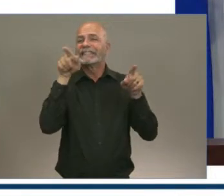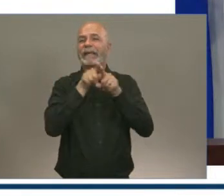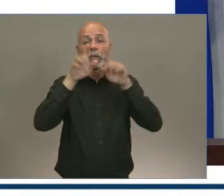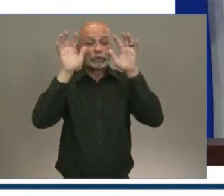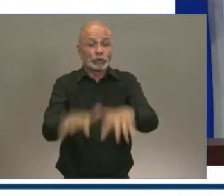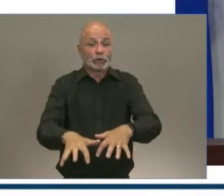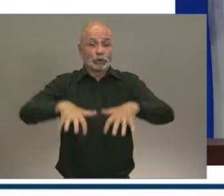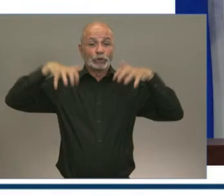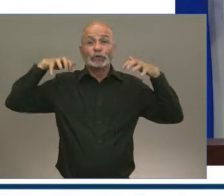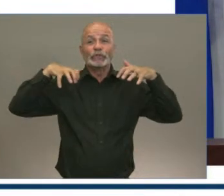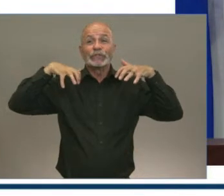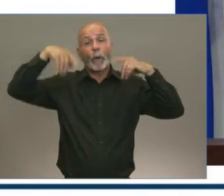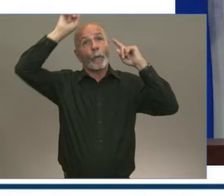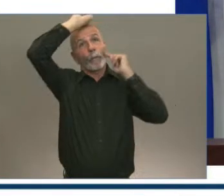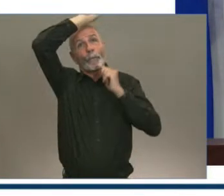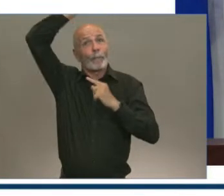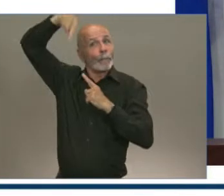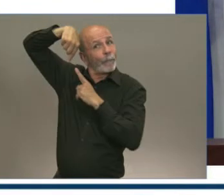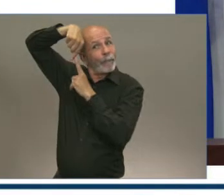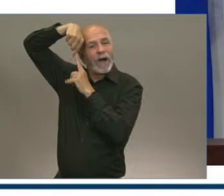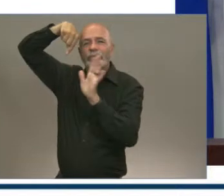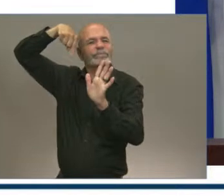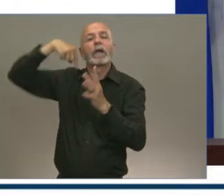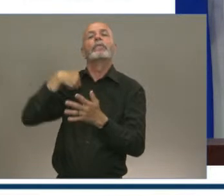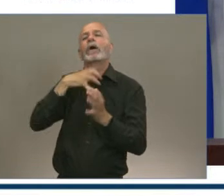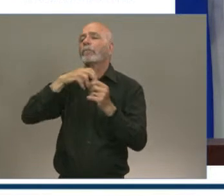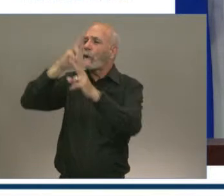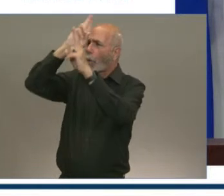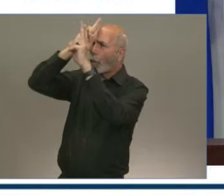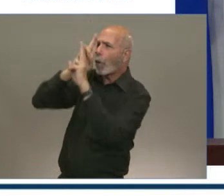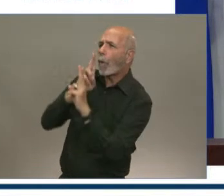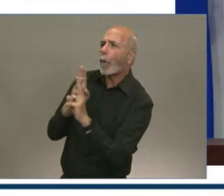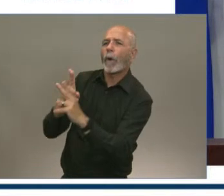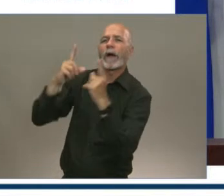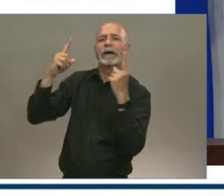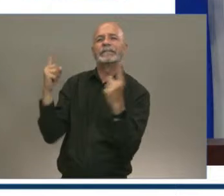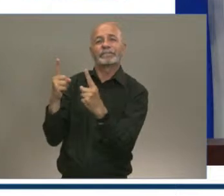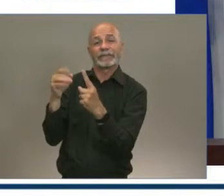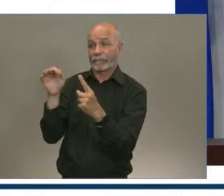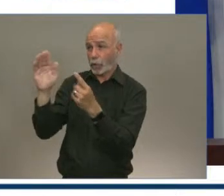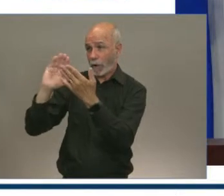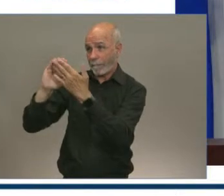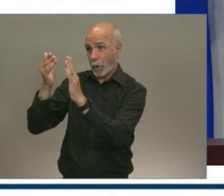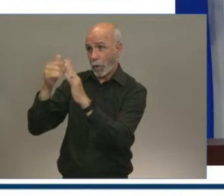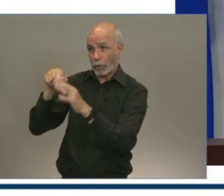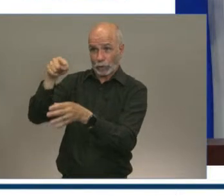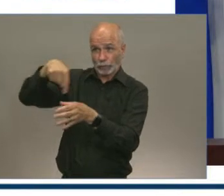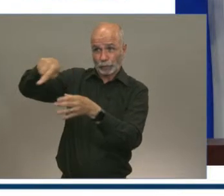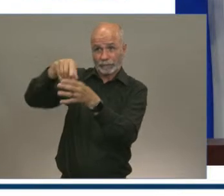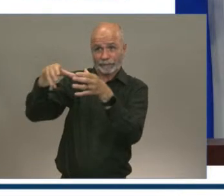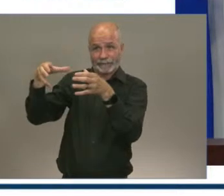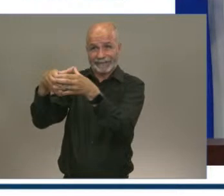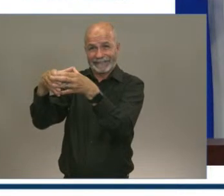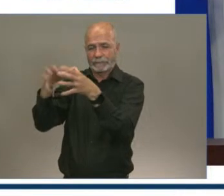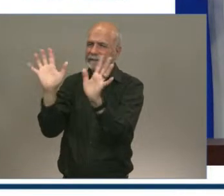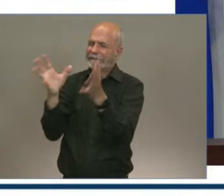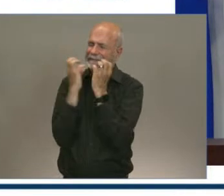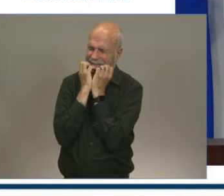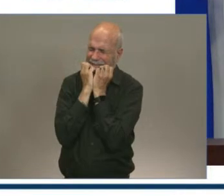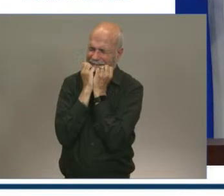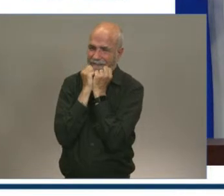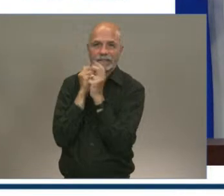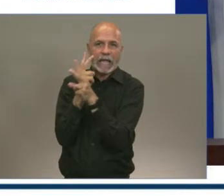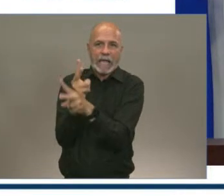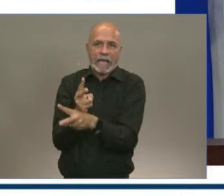For communities who want to do something on a larger scale, we have to be careful. We want you to celebrate your grads and we want your grads to